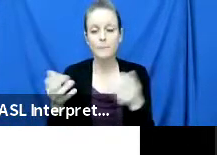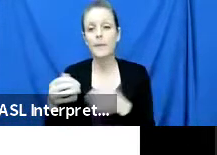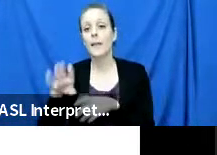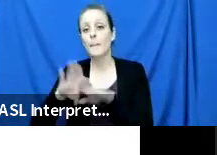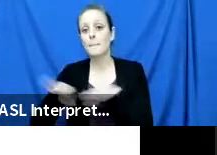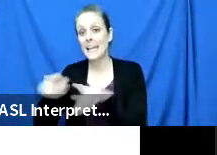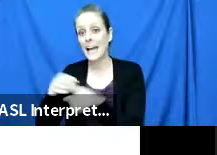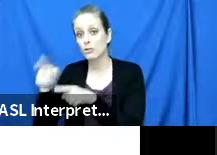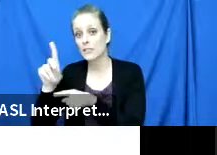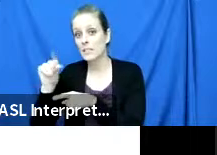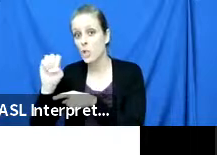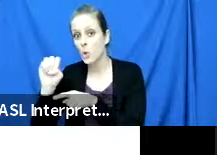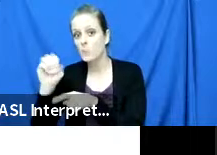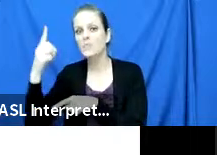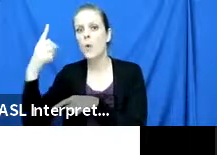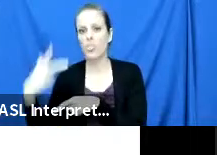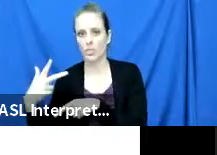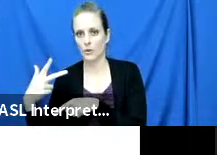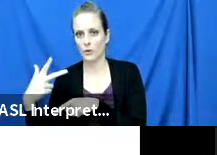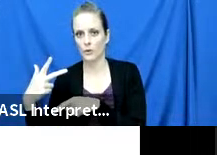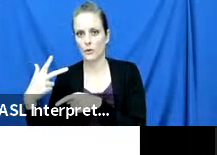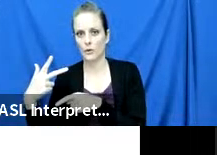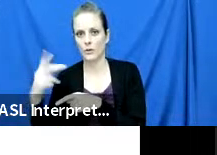the dose given to teens and adults.